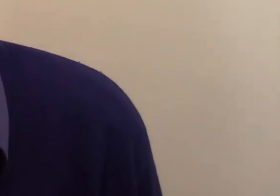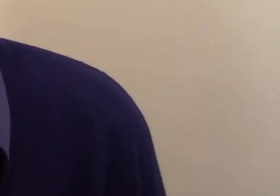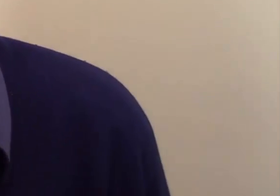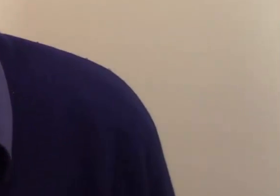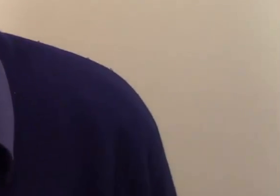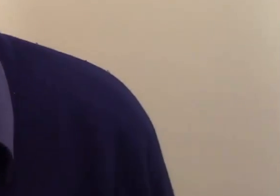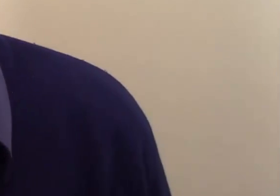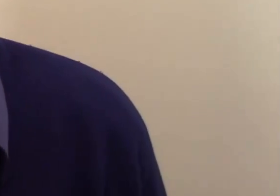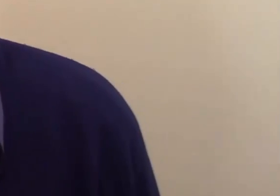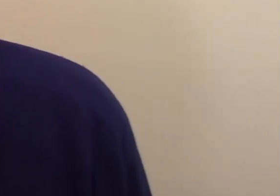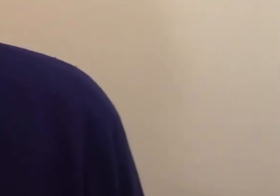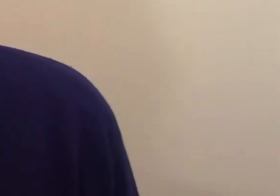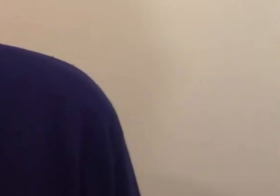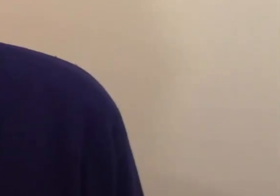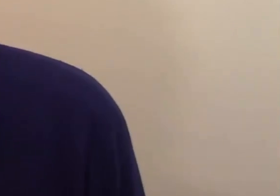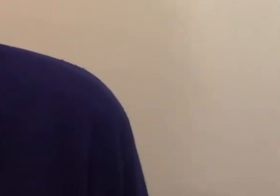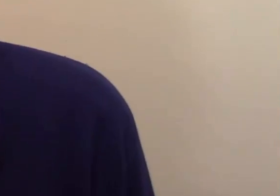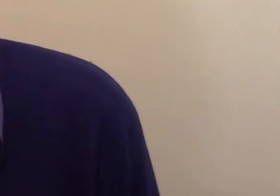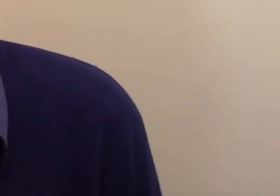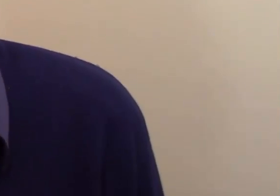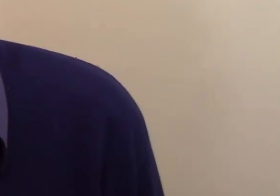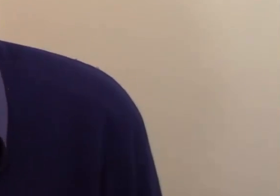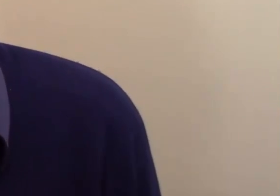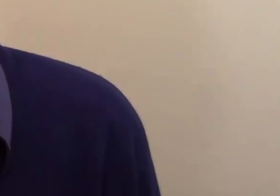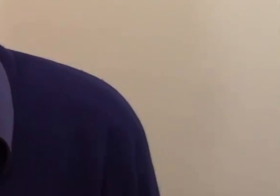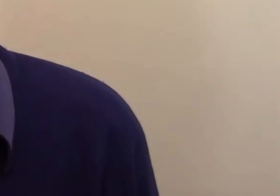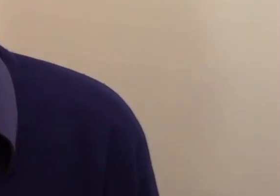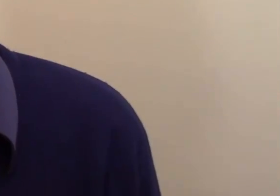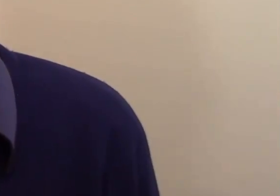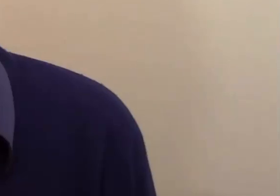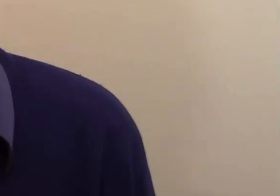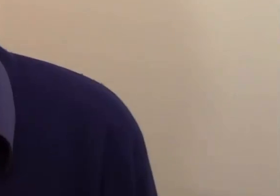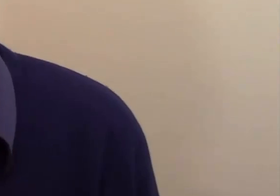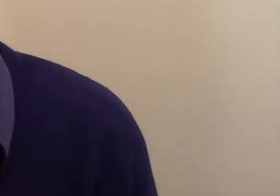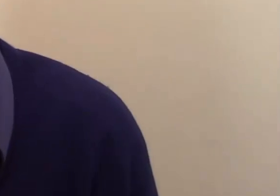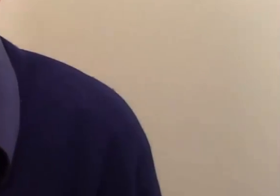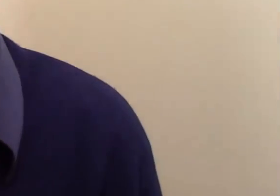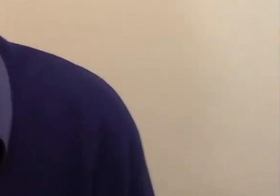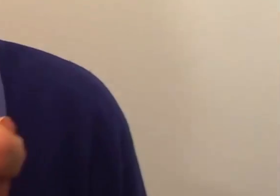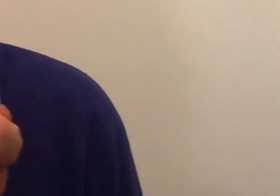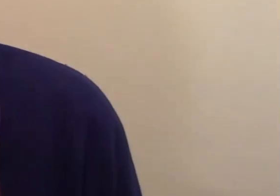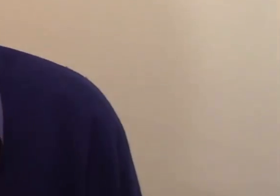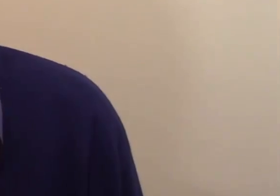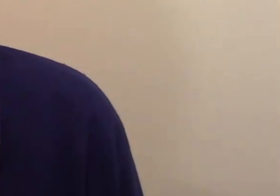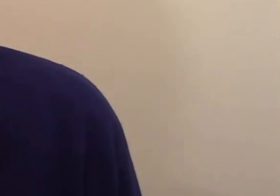questions about the Richardson family description. And so you should now close